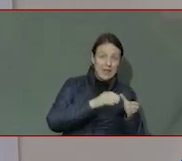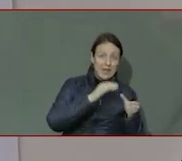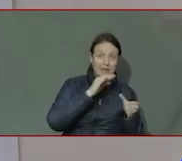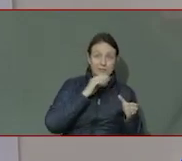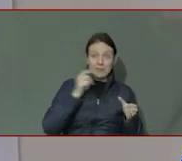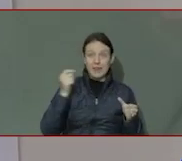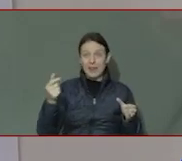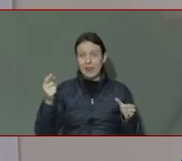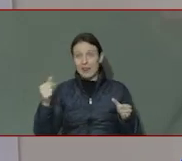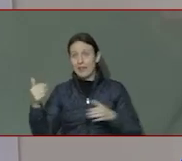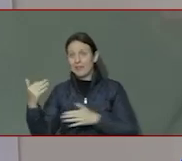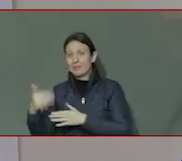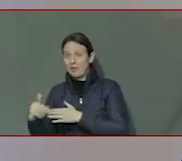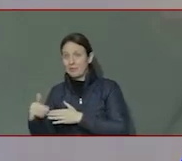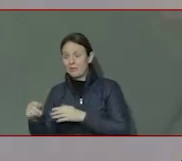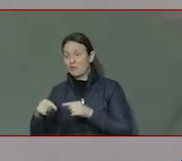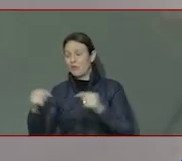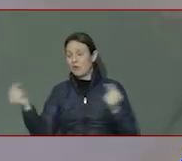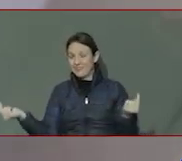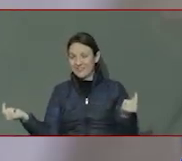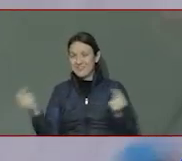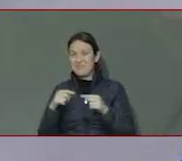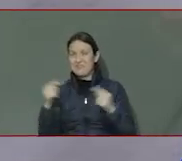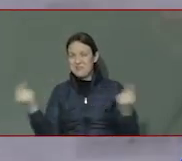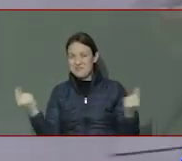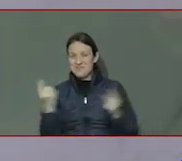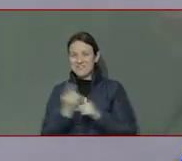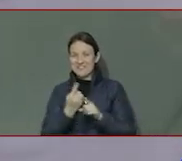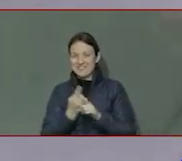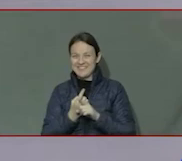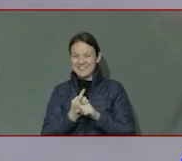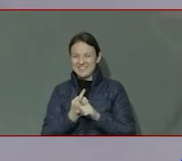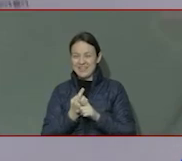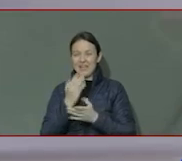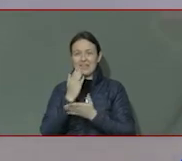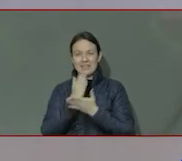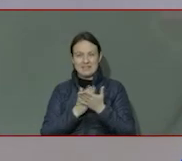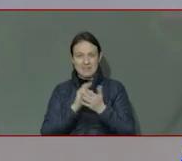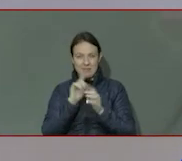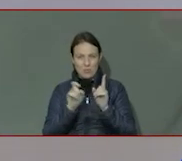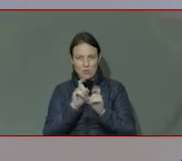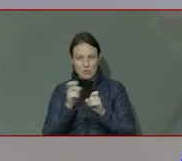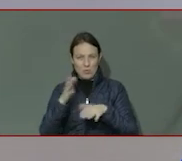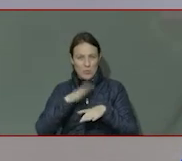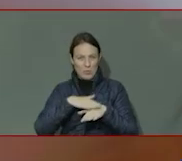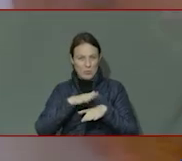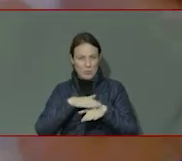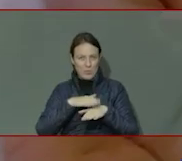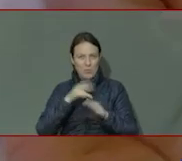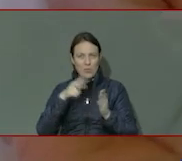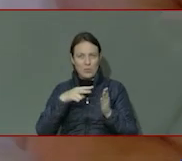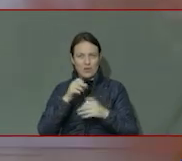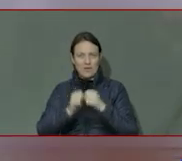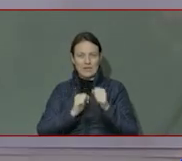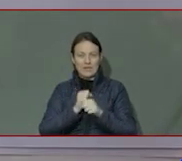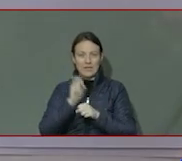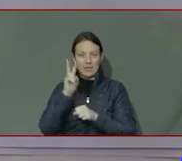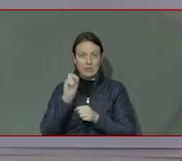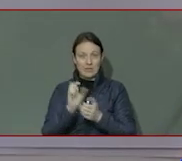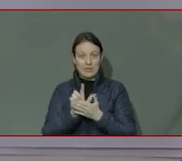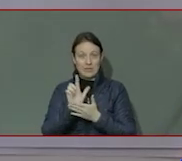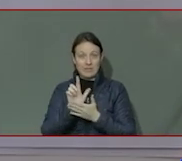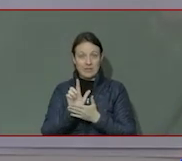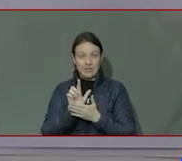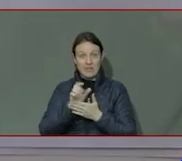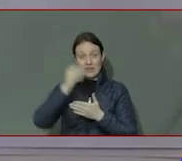together? Let's just look at some quick questions from that year. In this case, 2017. Go to the front page of